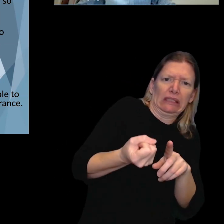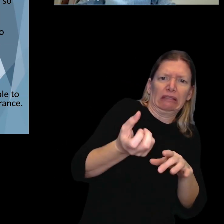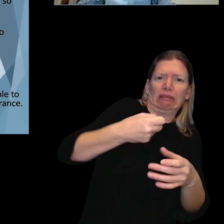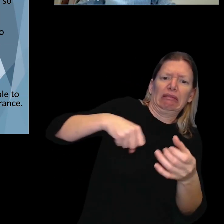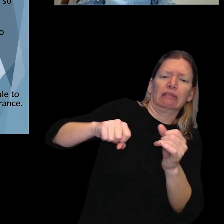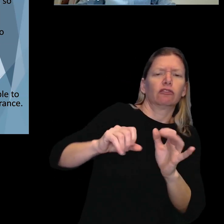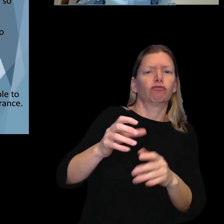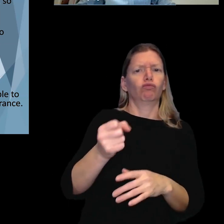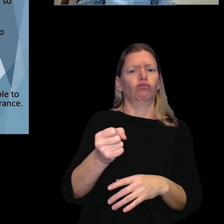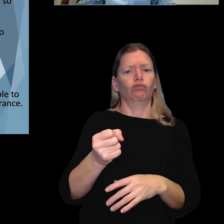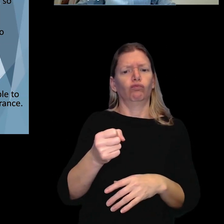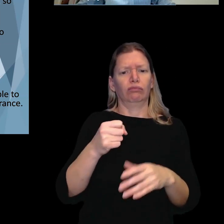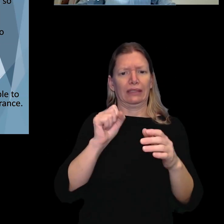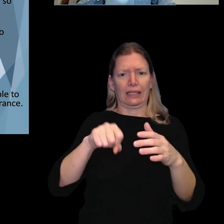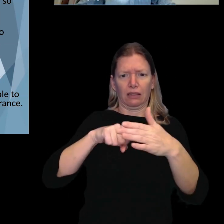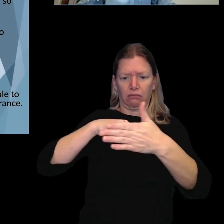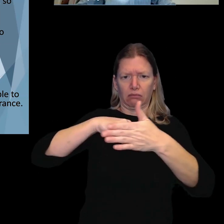of the hardware to open the door.